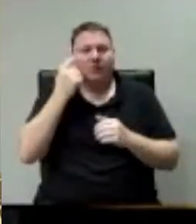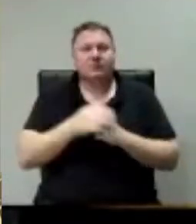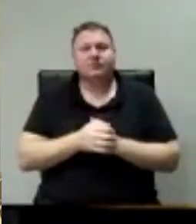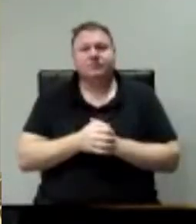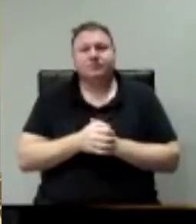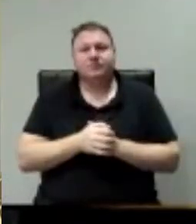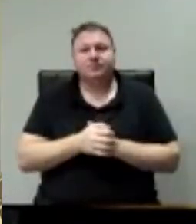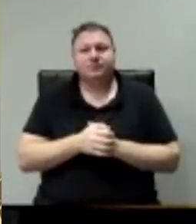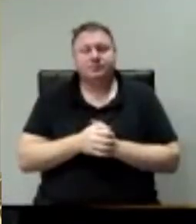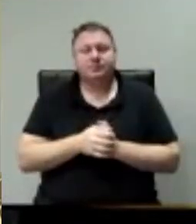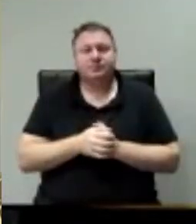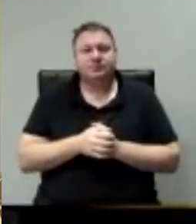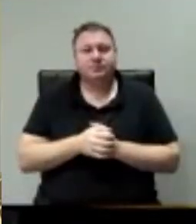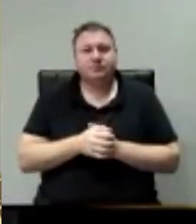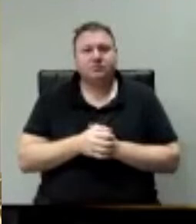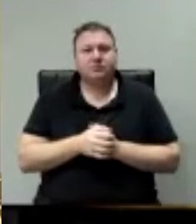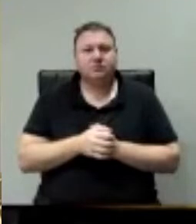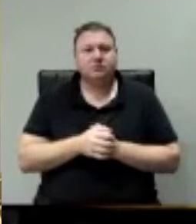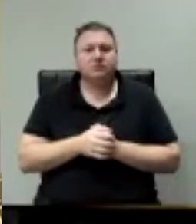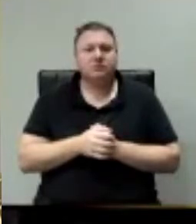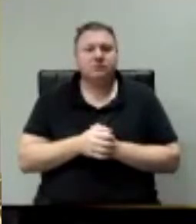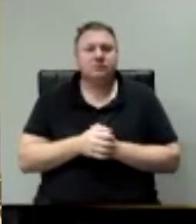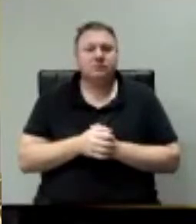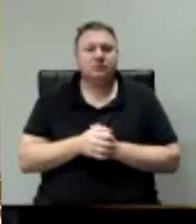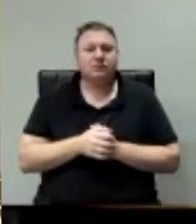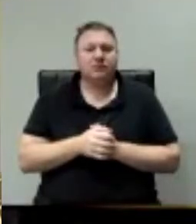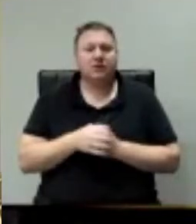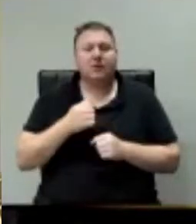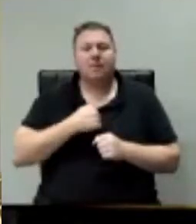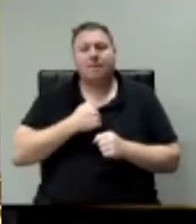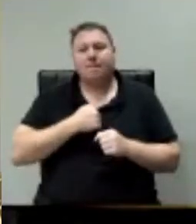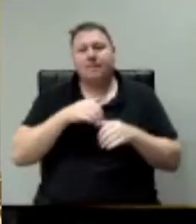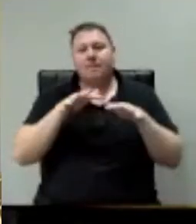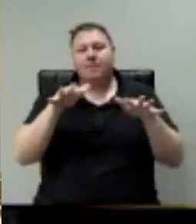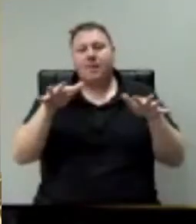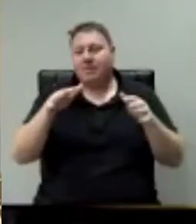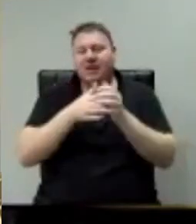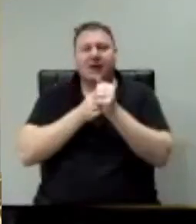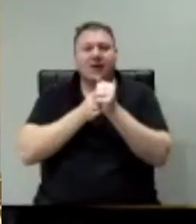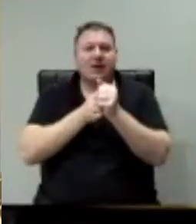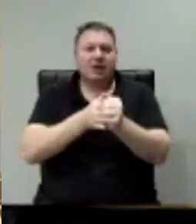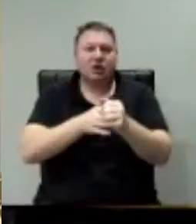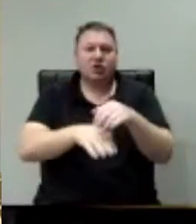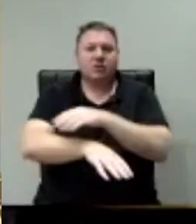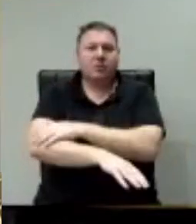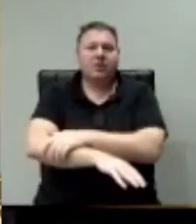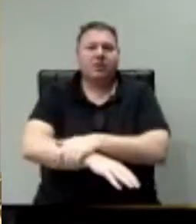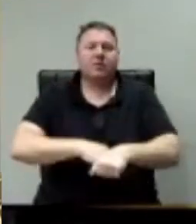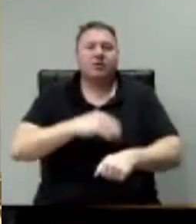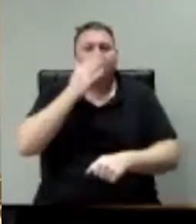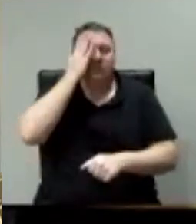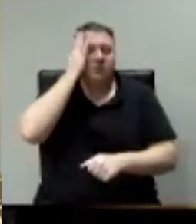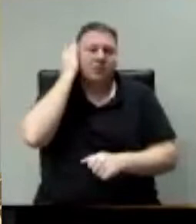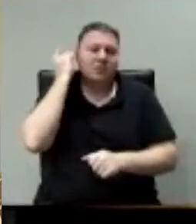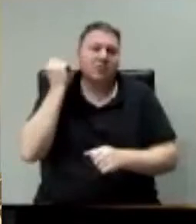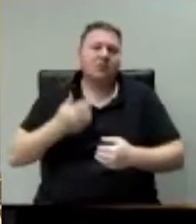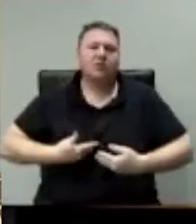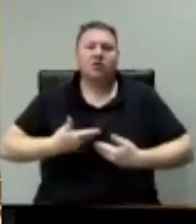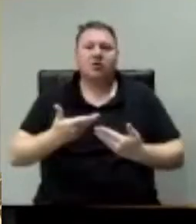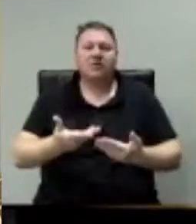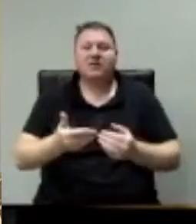in terms of my my public leadership and servants, I mentioned earlier